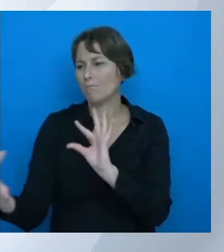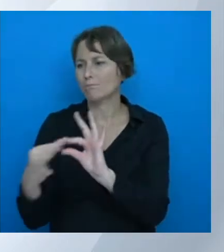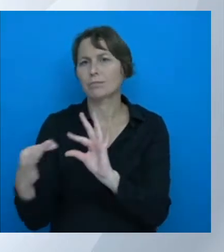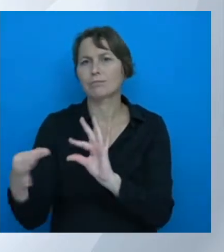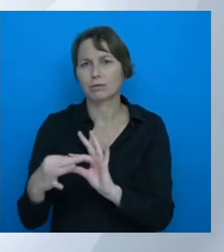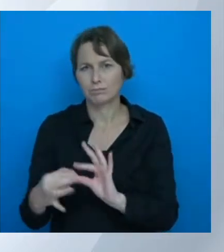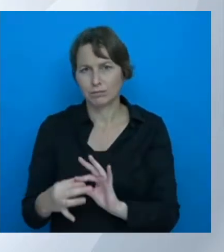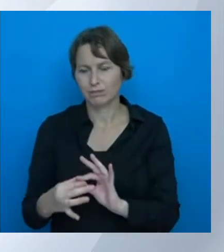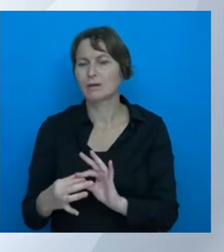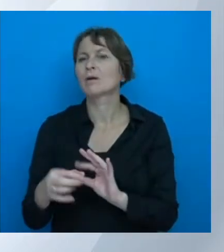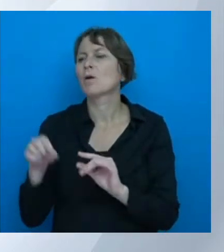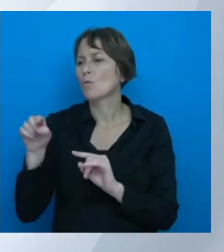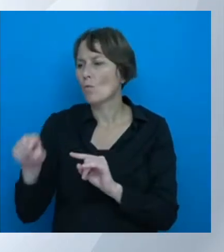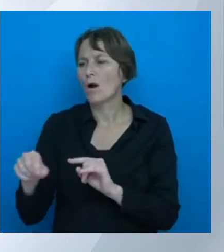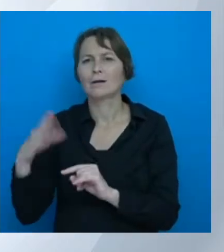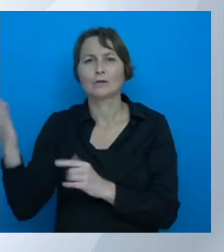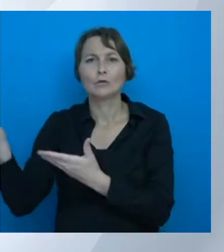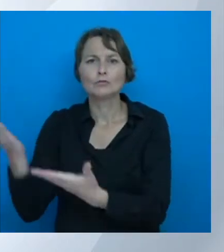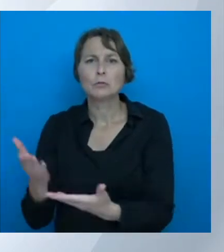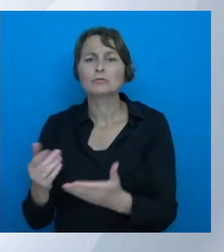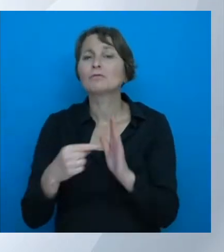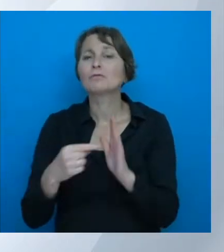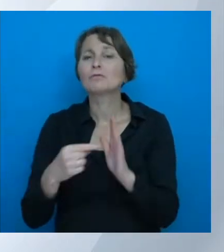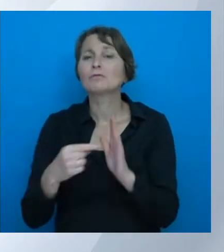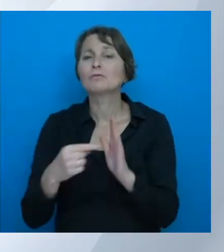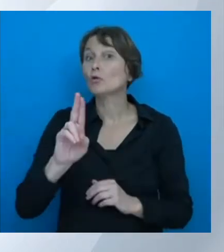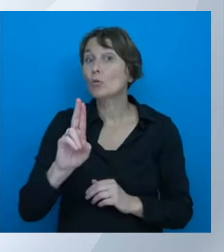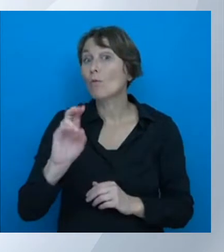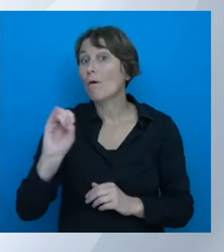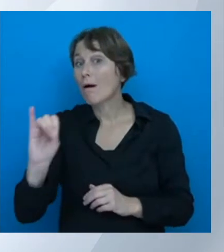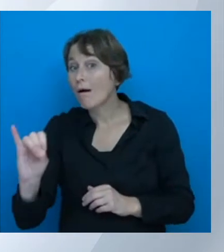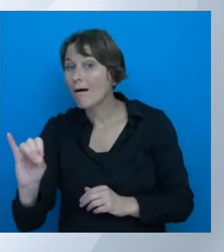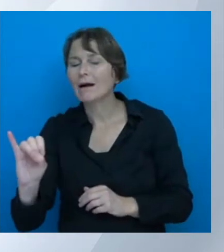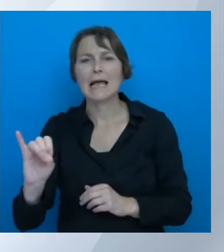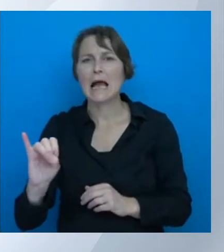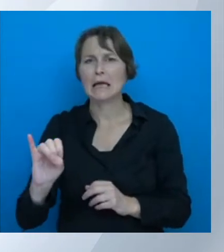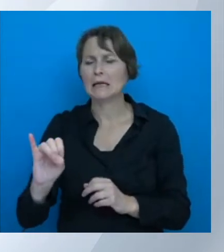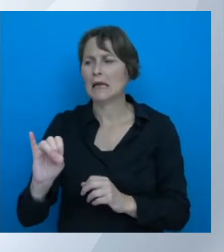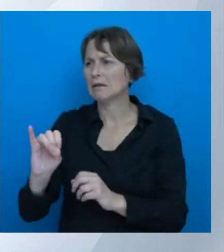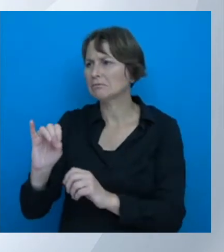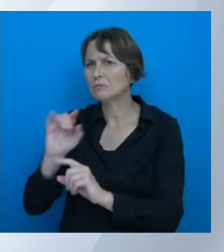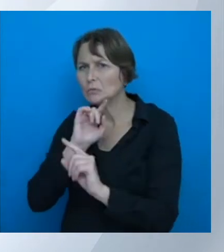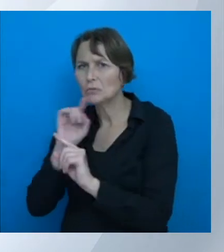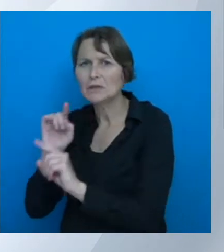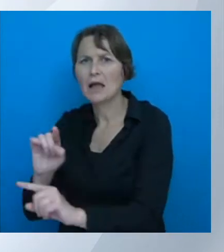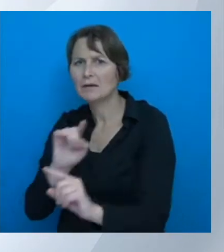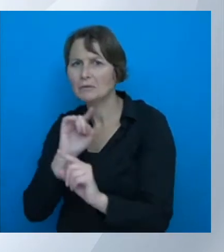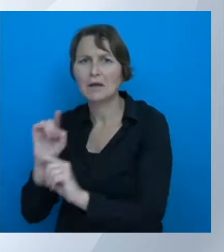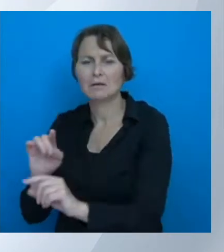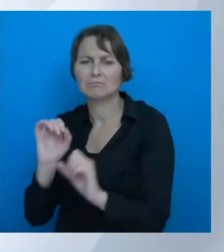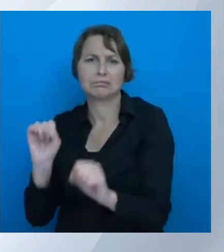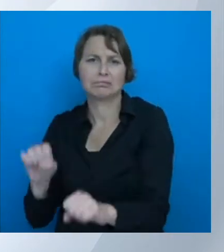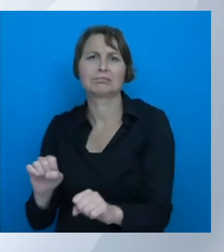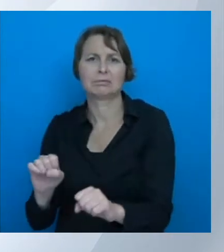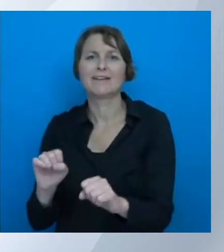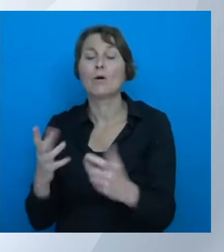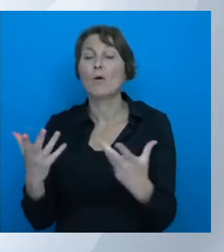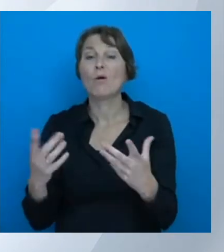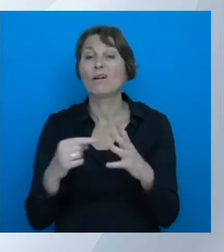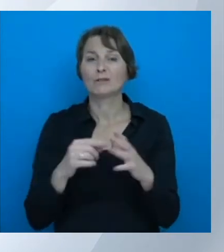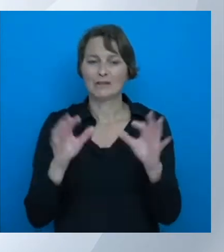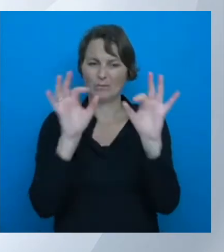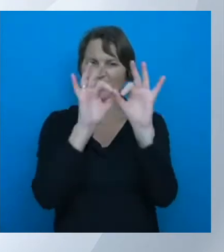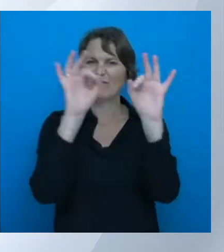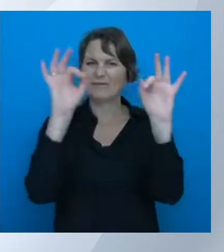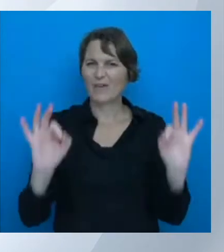of Node.js or React. And then for building any event-driven application, I can use frameworks like Azure Functions or